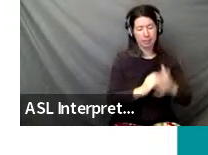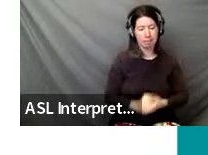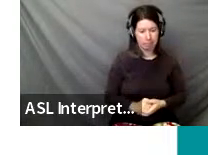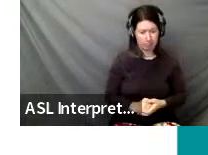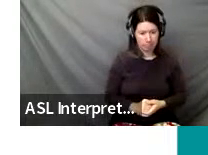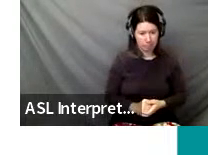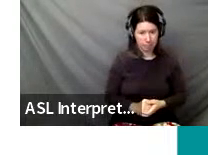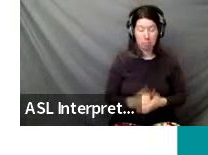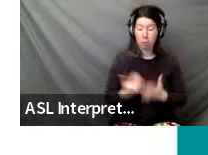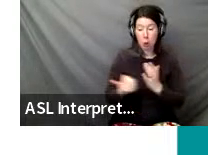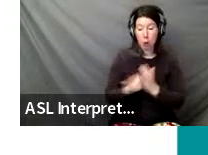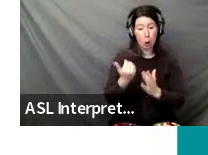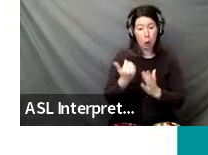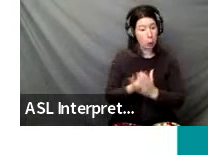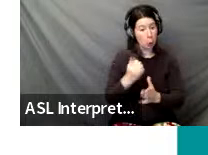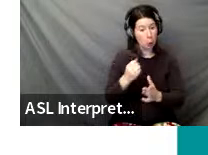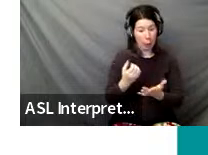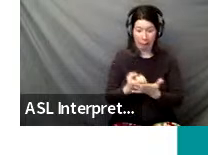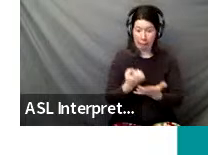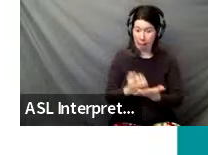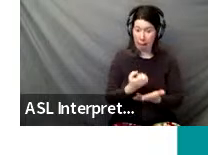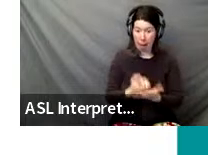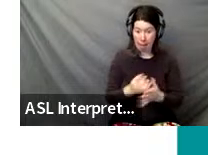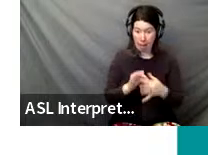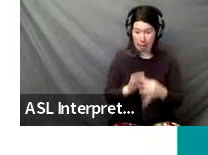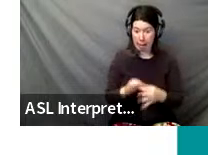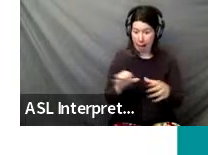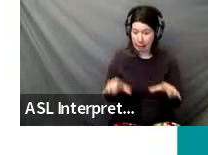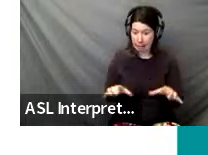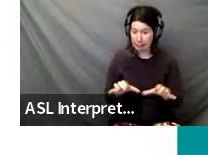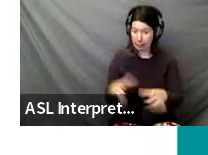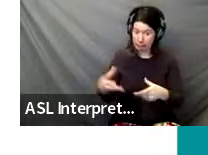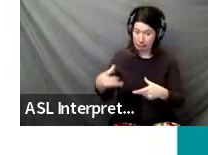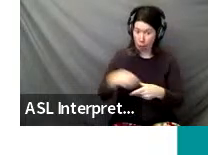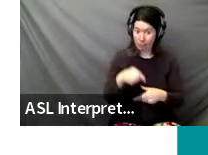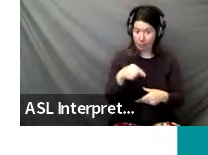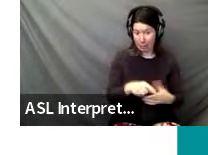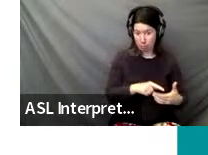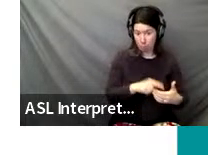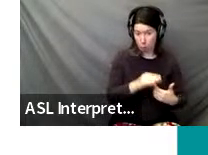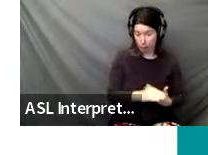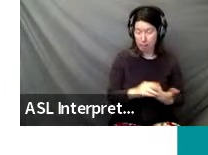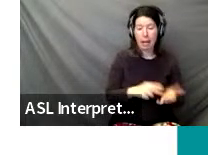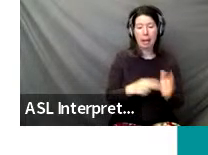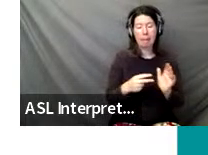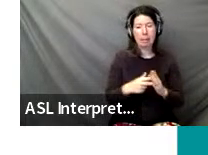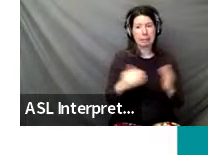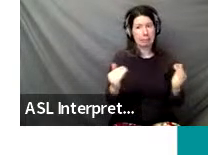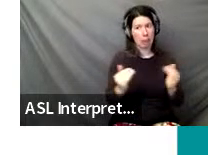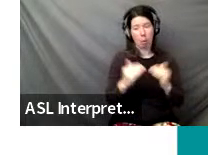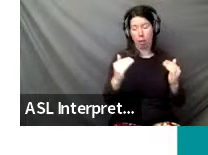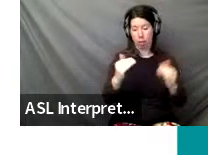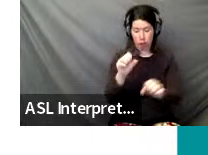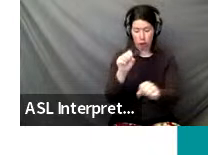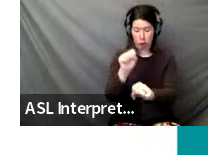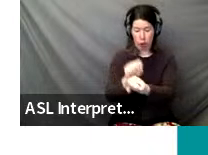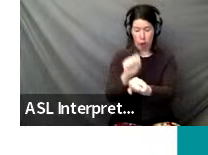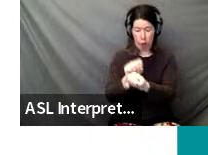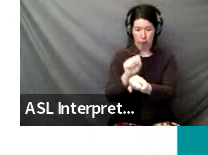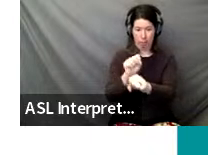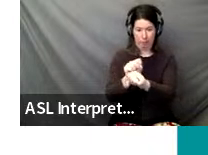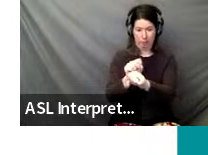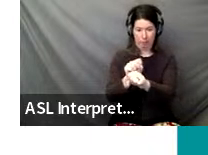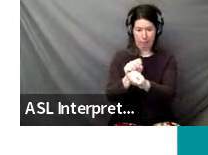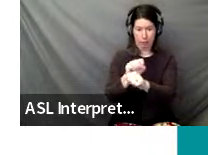There's new economic activity that's a part of this. And what that means is that equates to, jobs. So you can